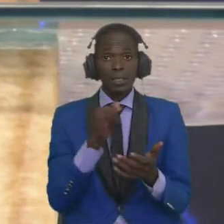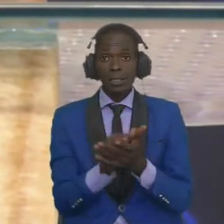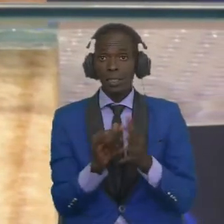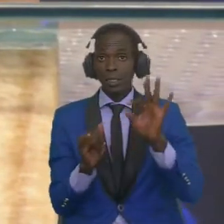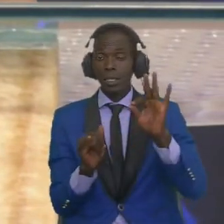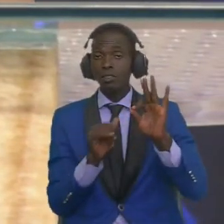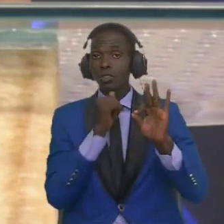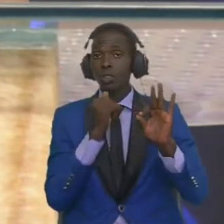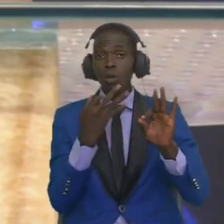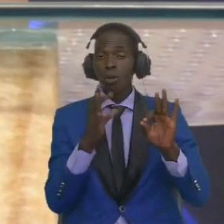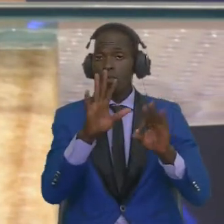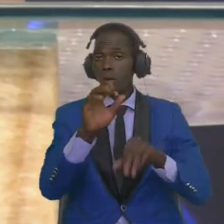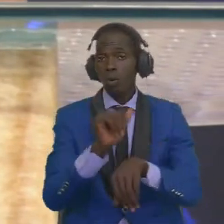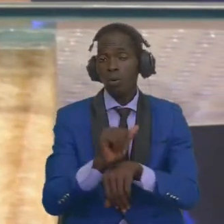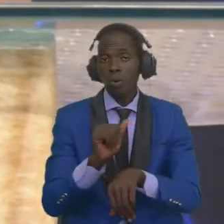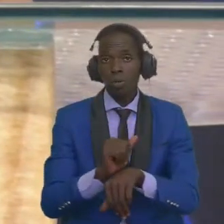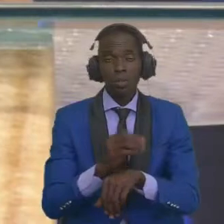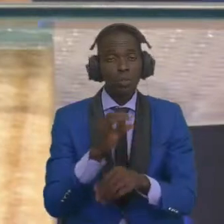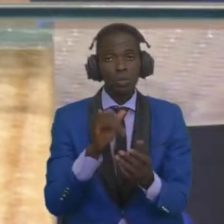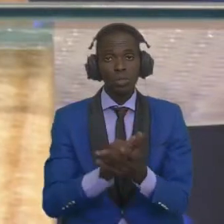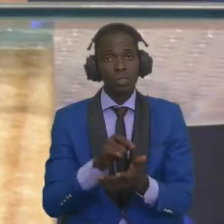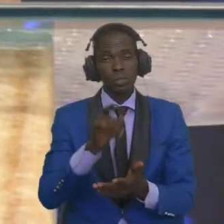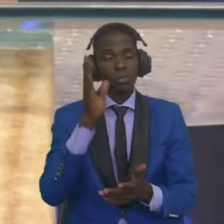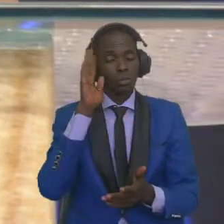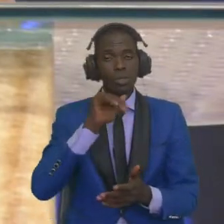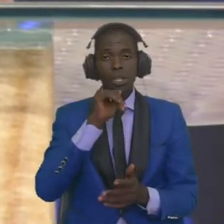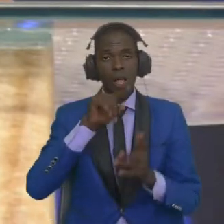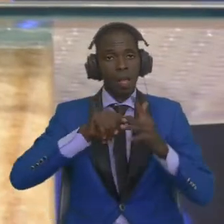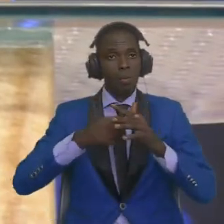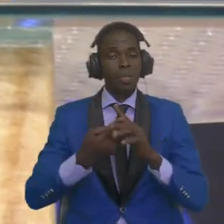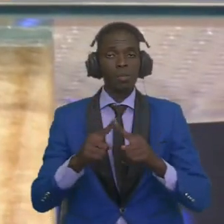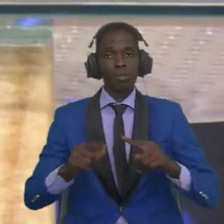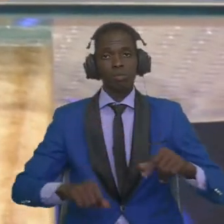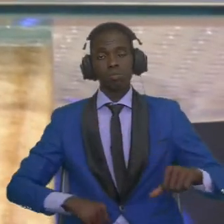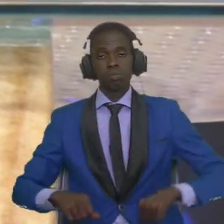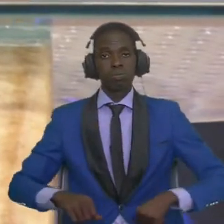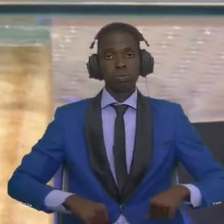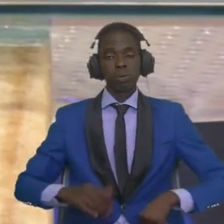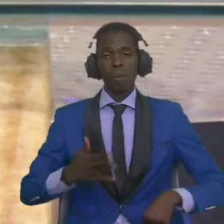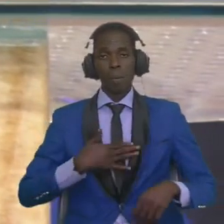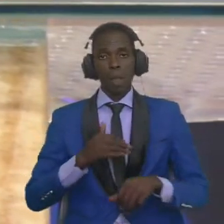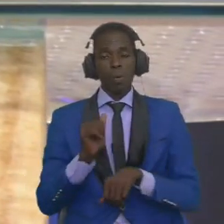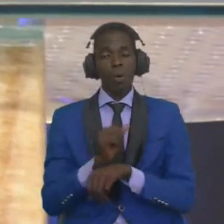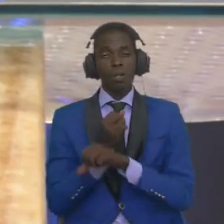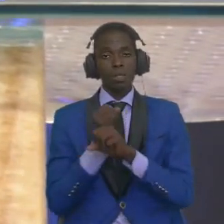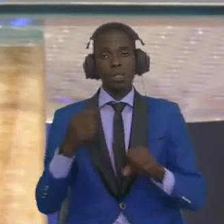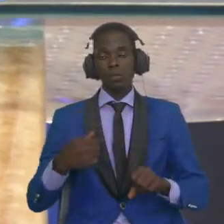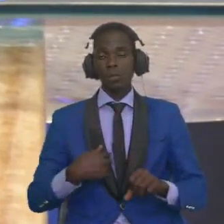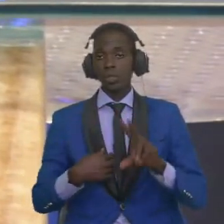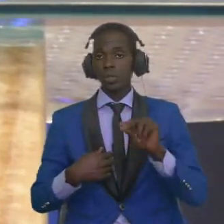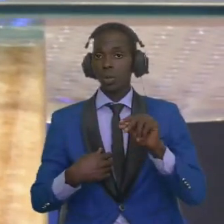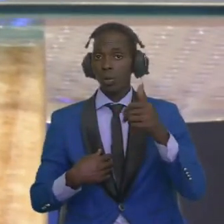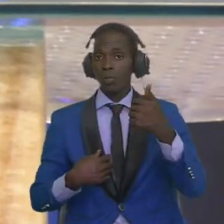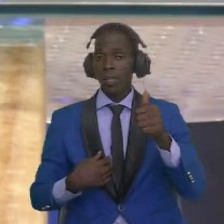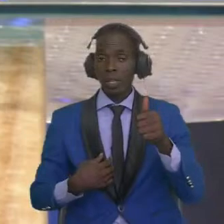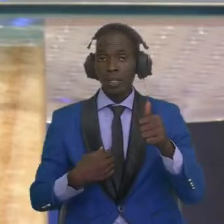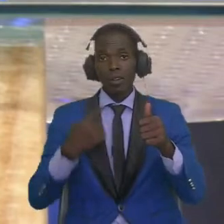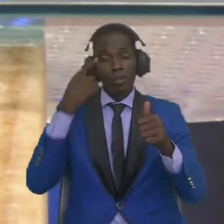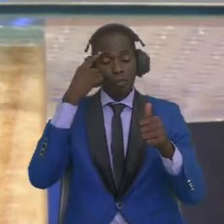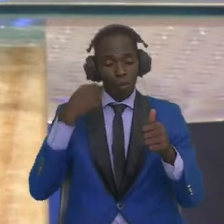lest any man should boast. Then in verse 10, it tells us, for we are